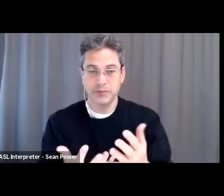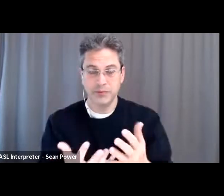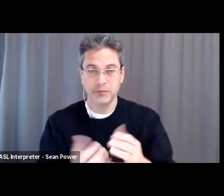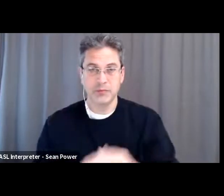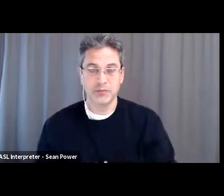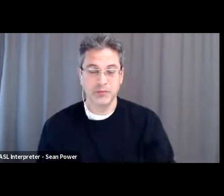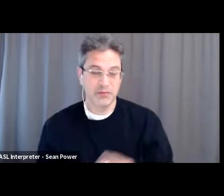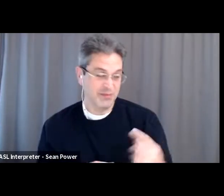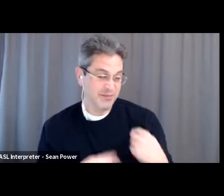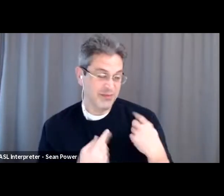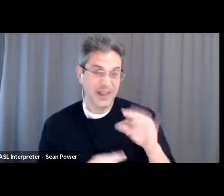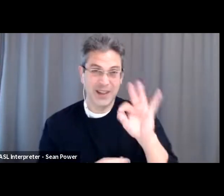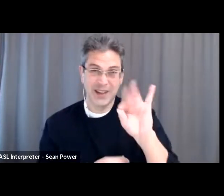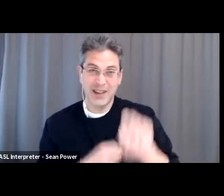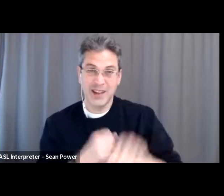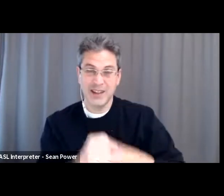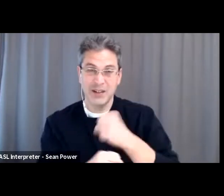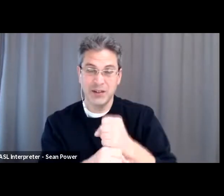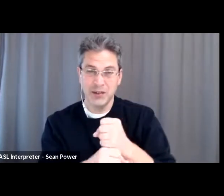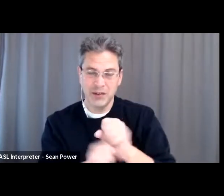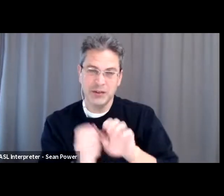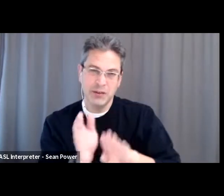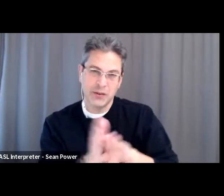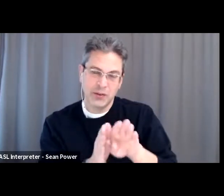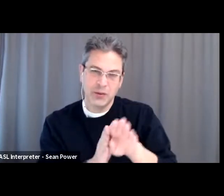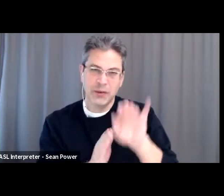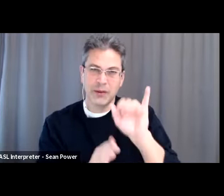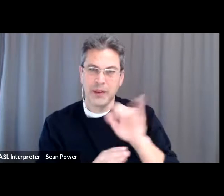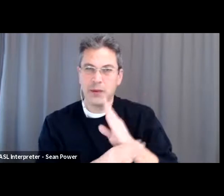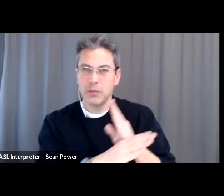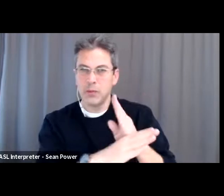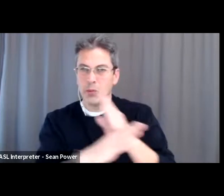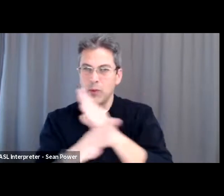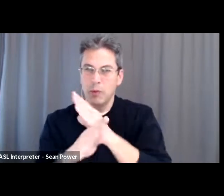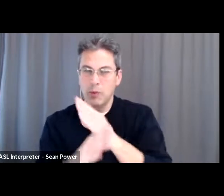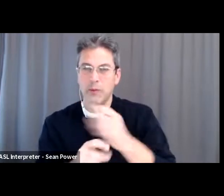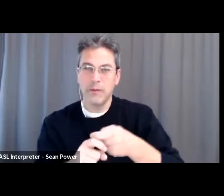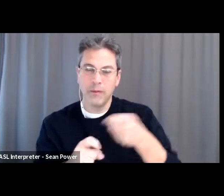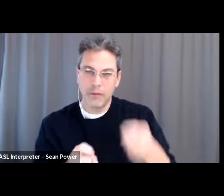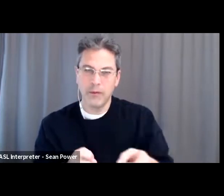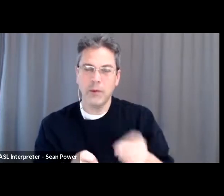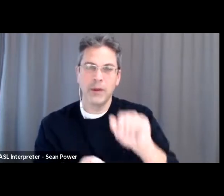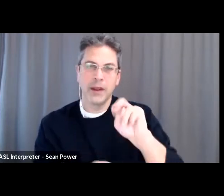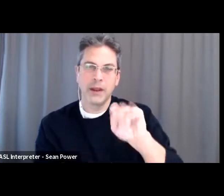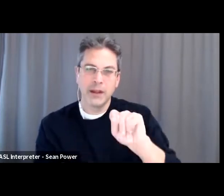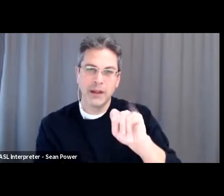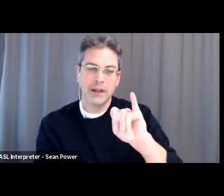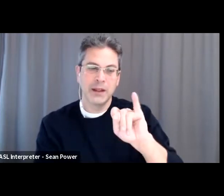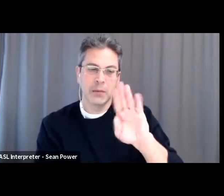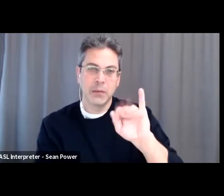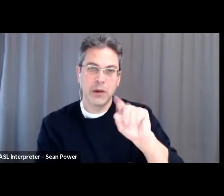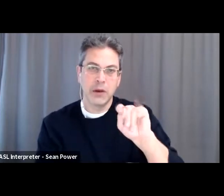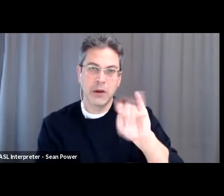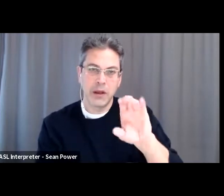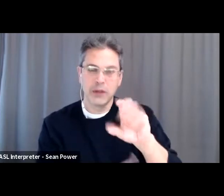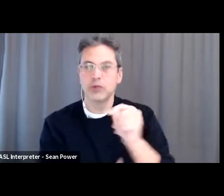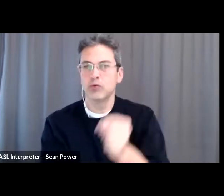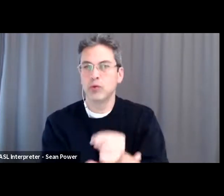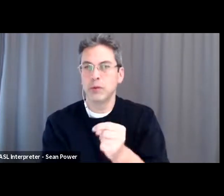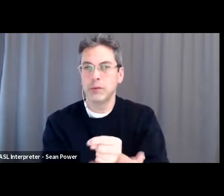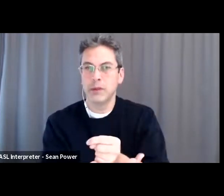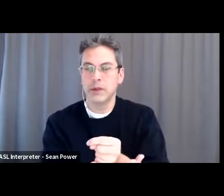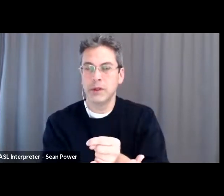effective antibiotic treatments have become available. The proliferation of antimicrobial